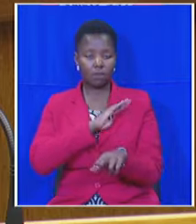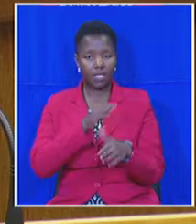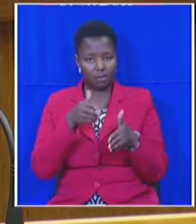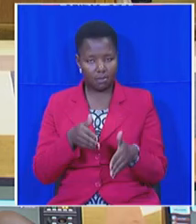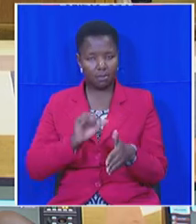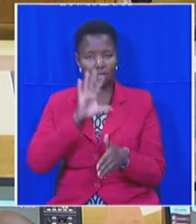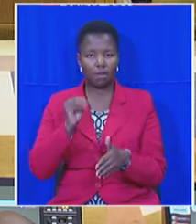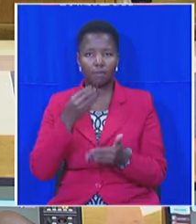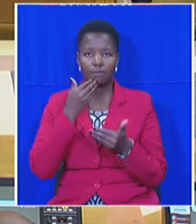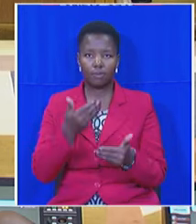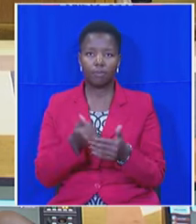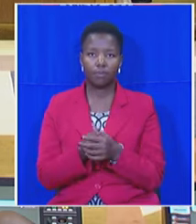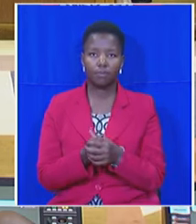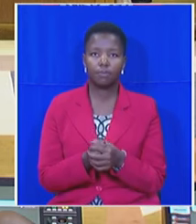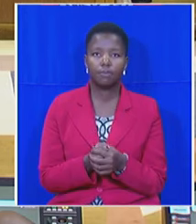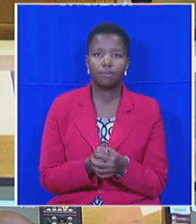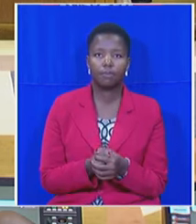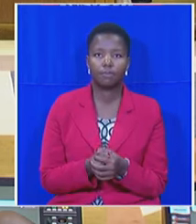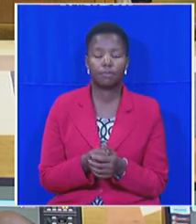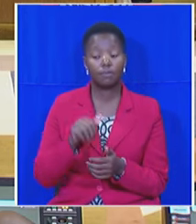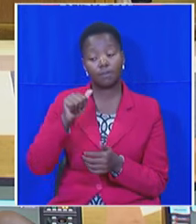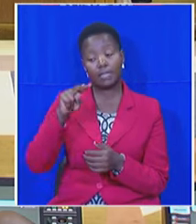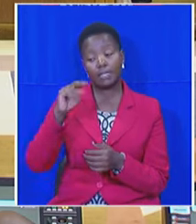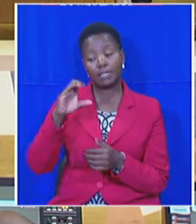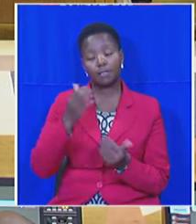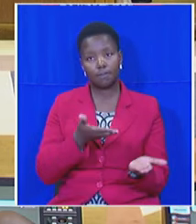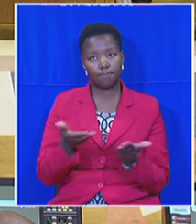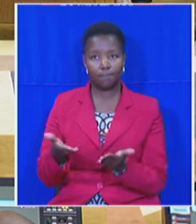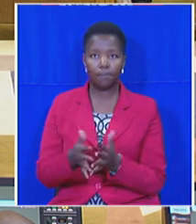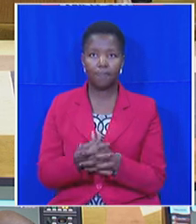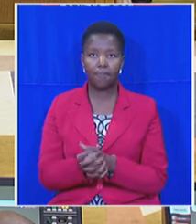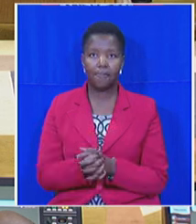you. Thank you. ANC.